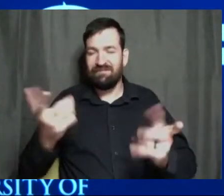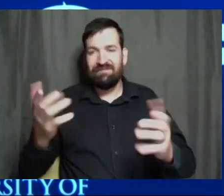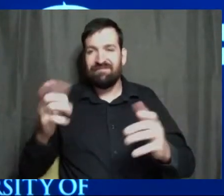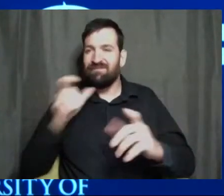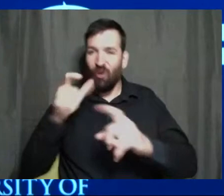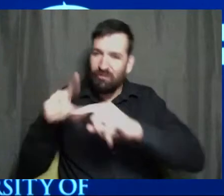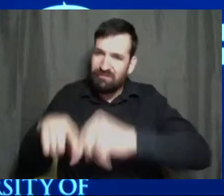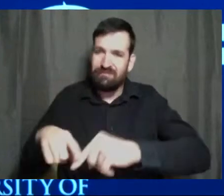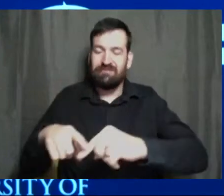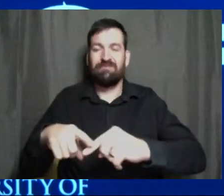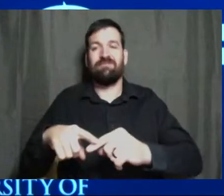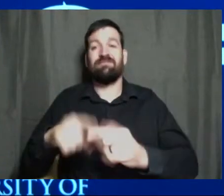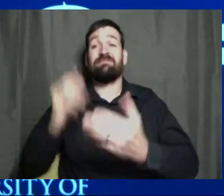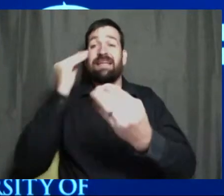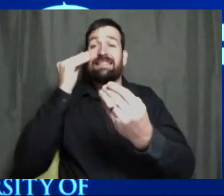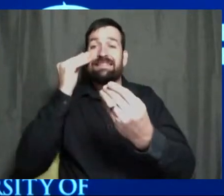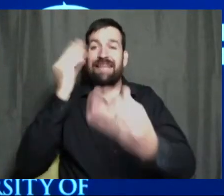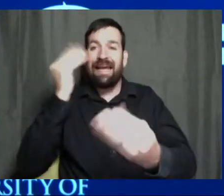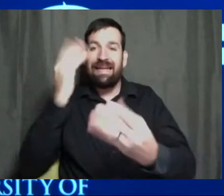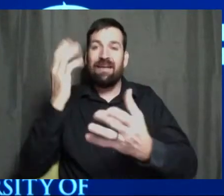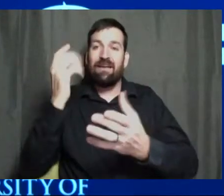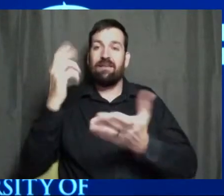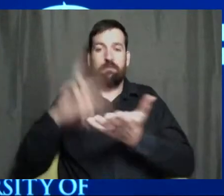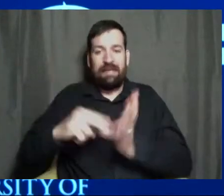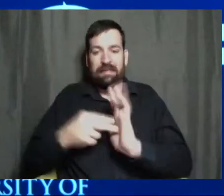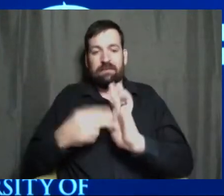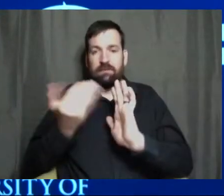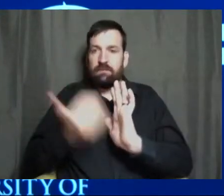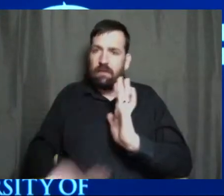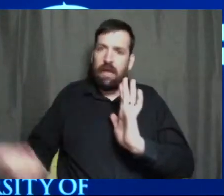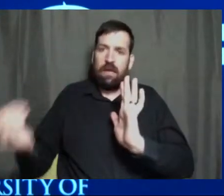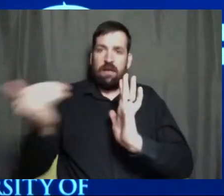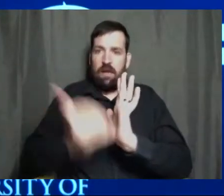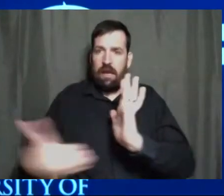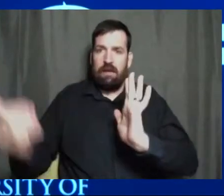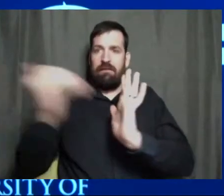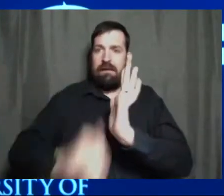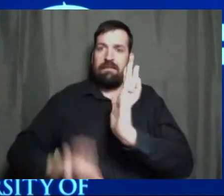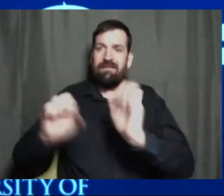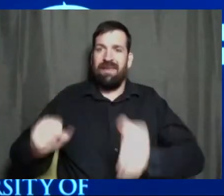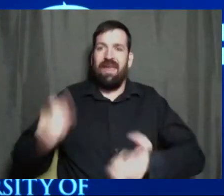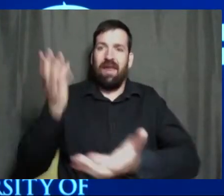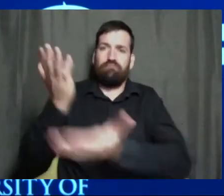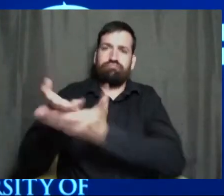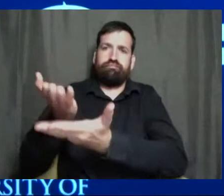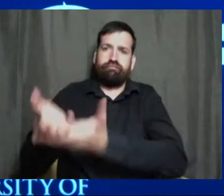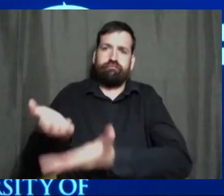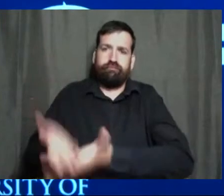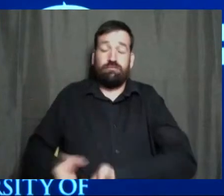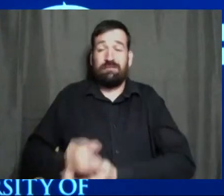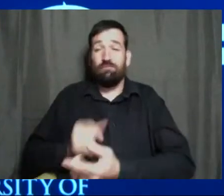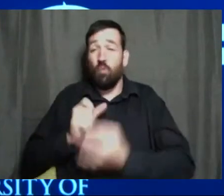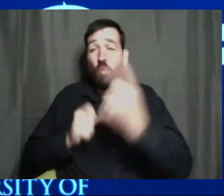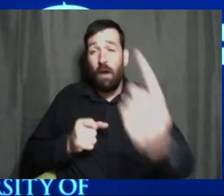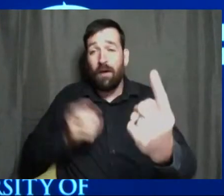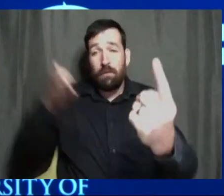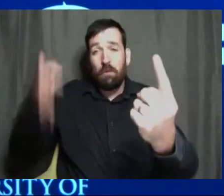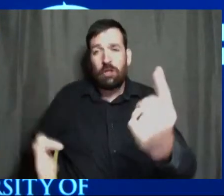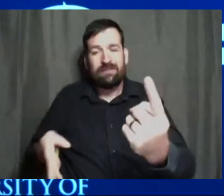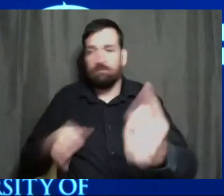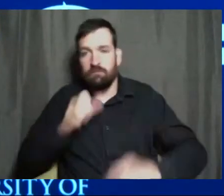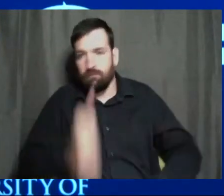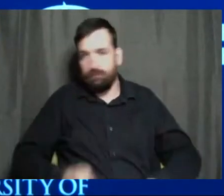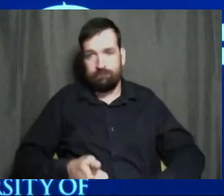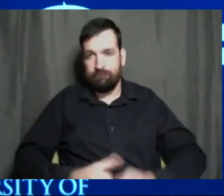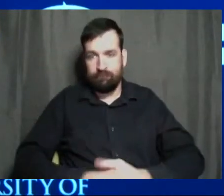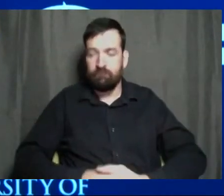of data is it's reproducible. It's, it happens on the broad spectrum, not for one person. So we have to trust